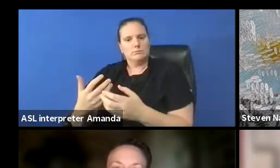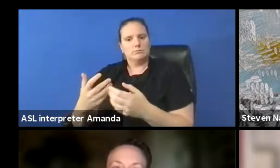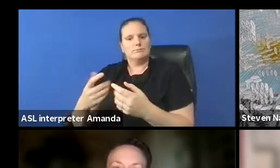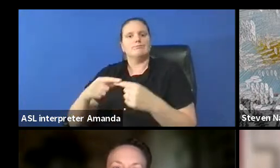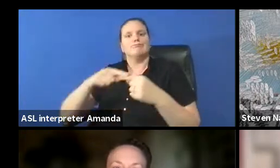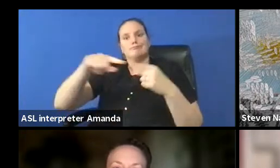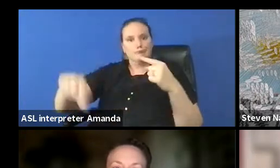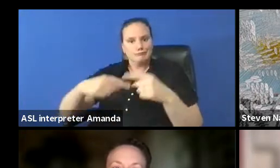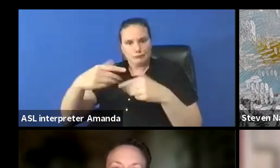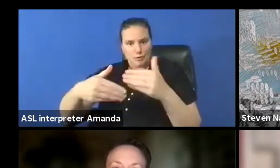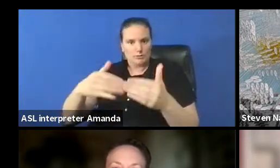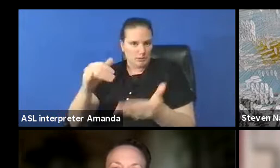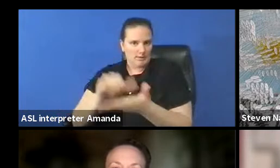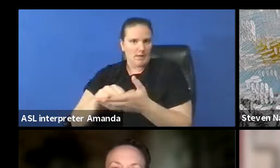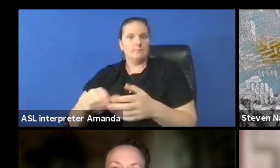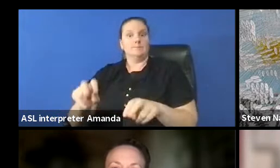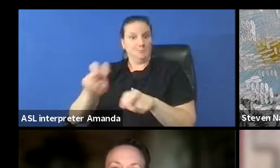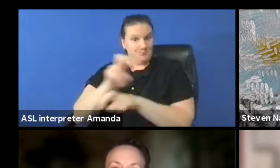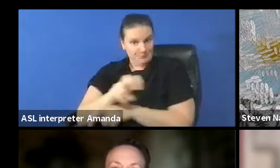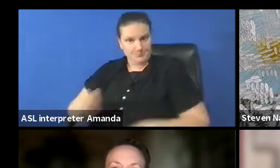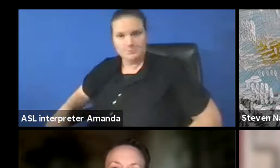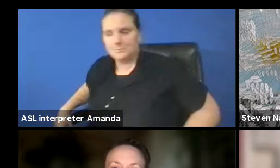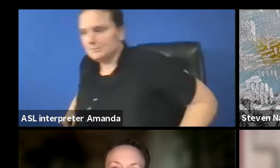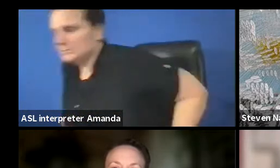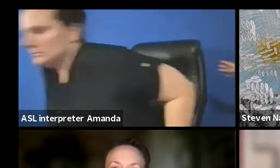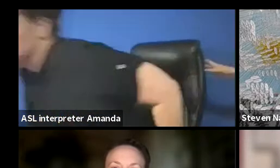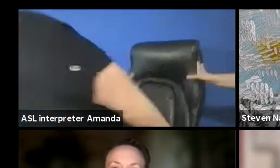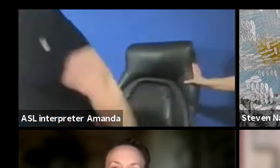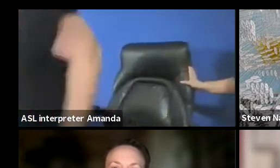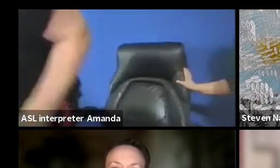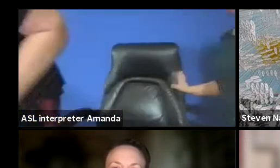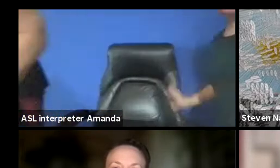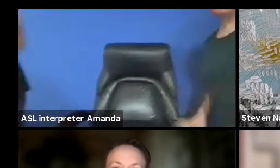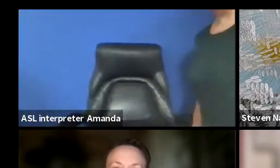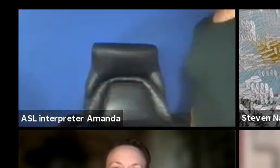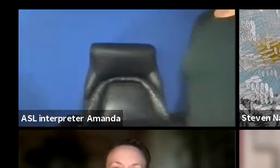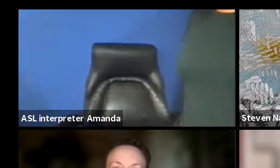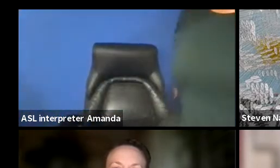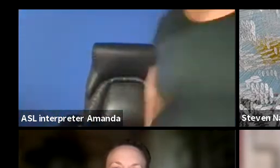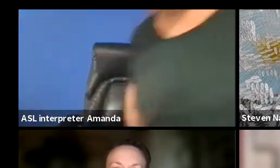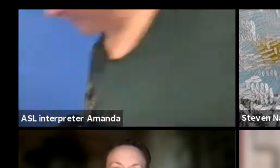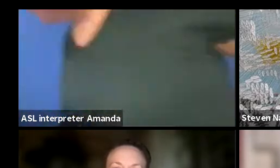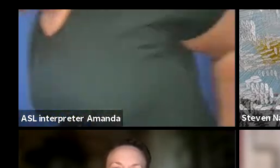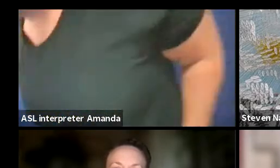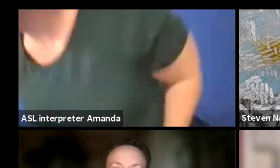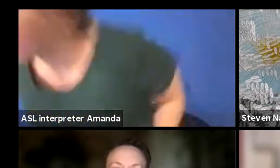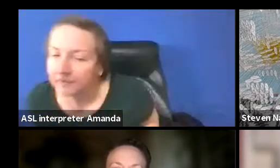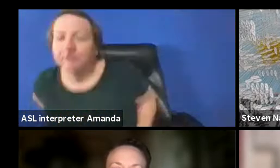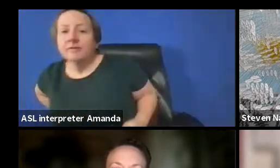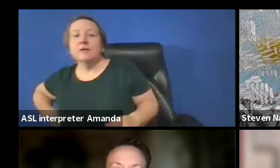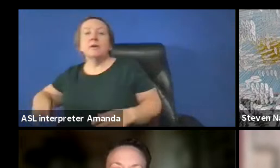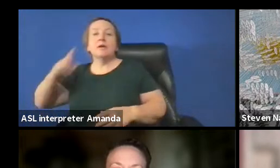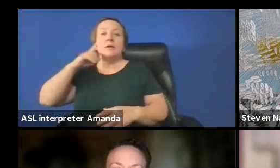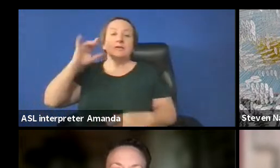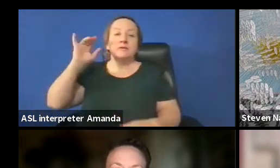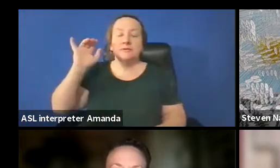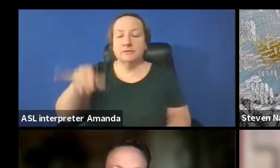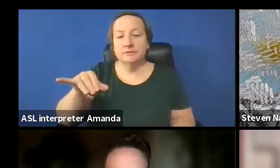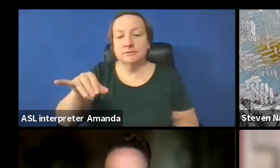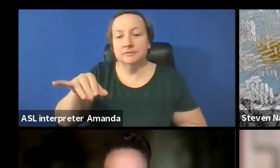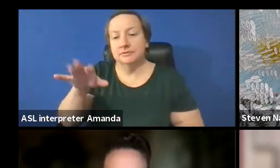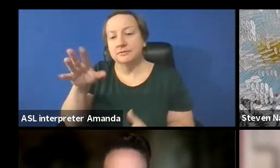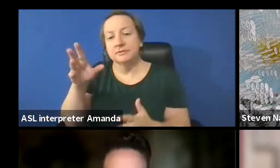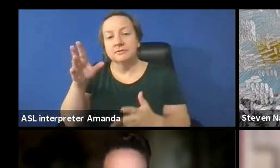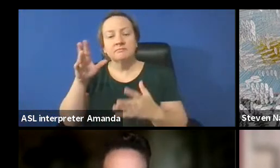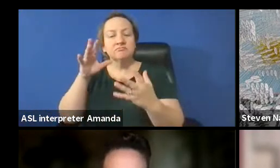process like that. I think based on the input that we've received up until this point with this conversation, if